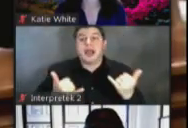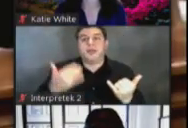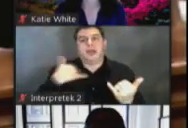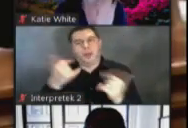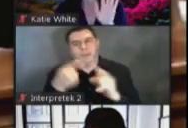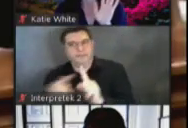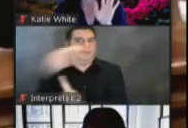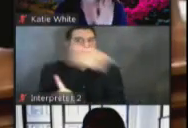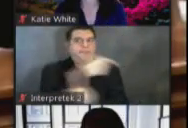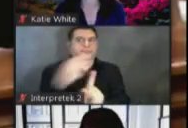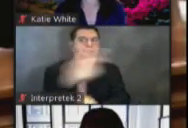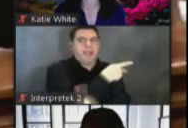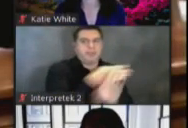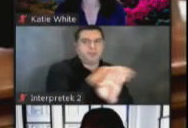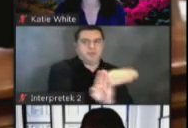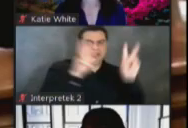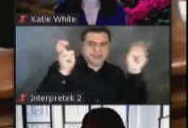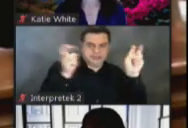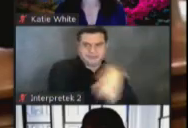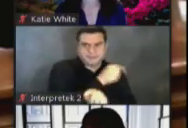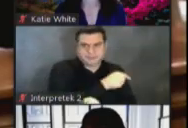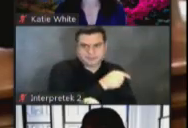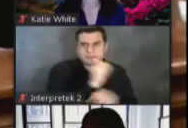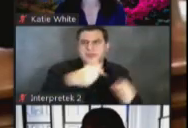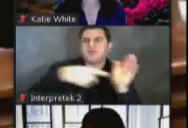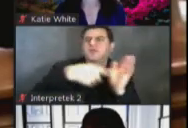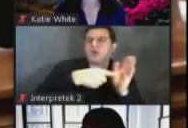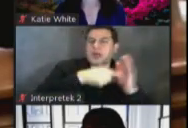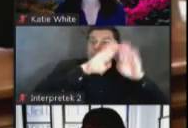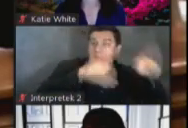the Affordable Housing Action Plan, and I'm going to